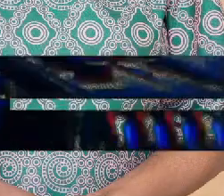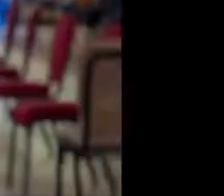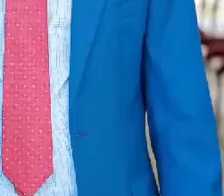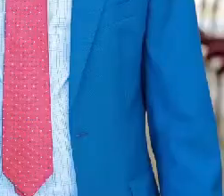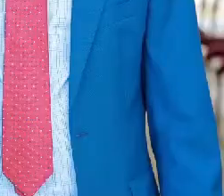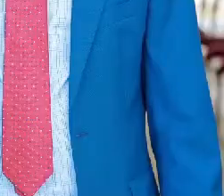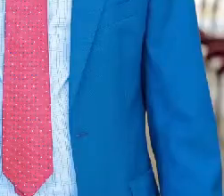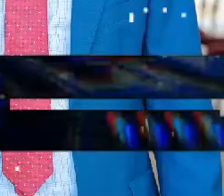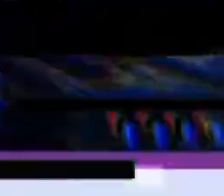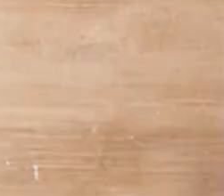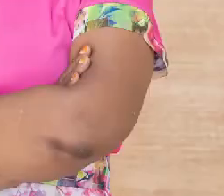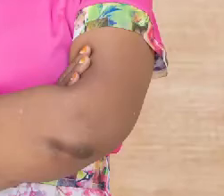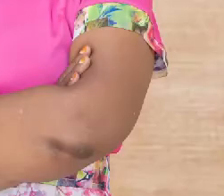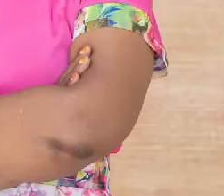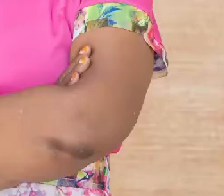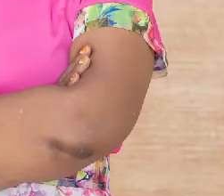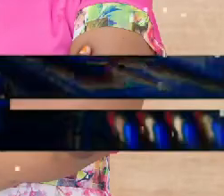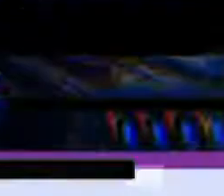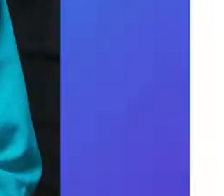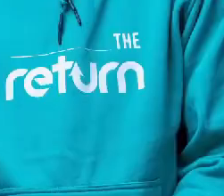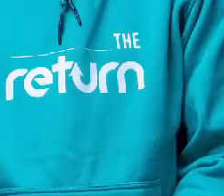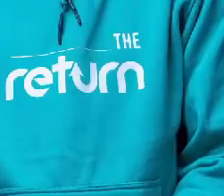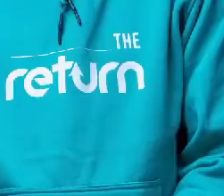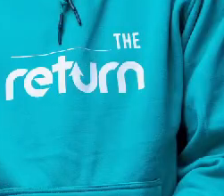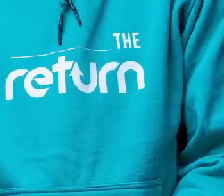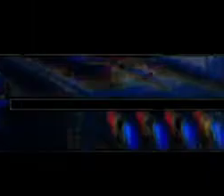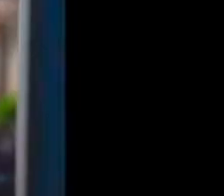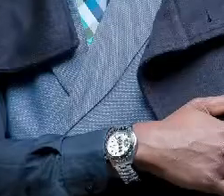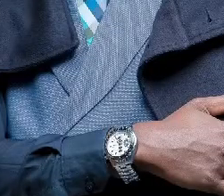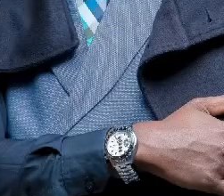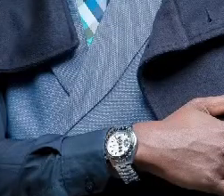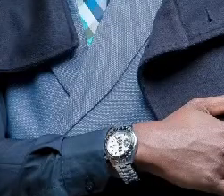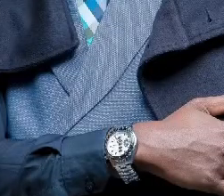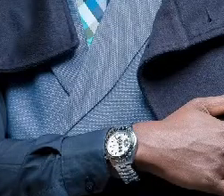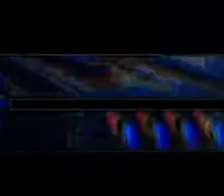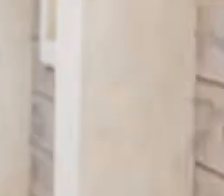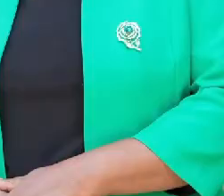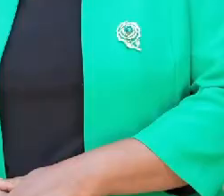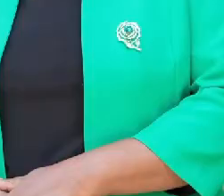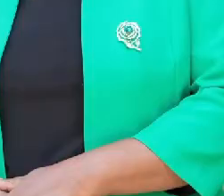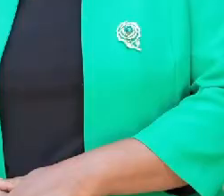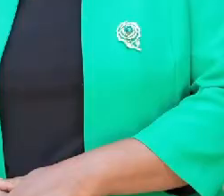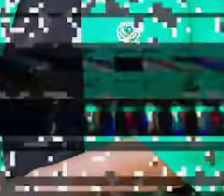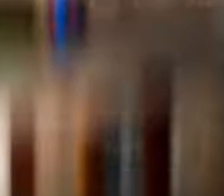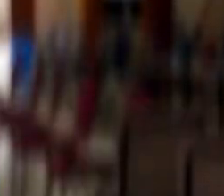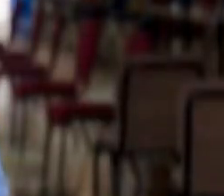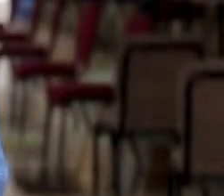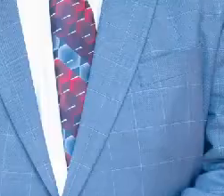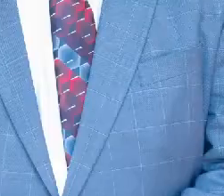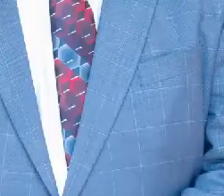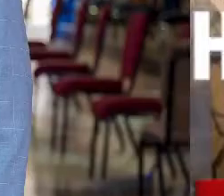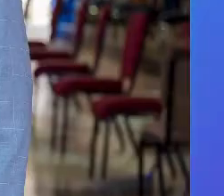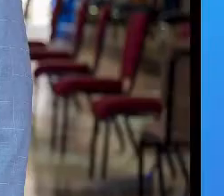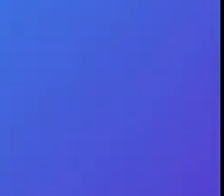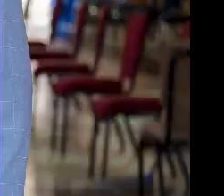intervention, some of us don't understand the whole concept. But divine intervention simply means God doing that which you cannot do. Or